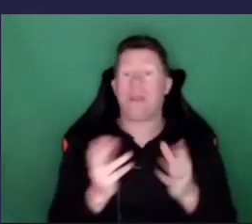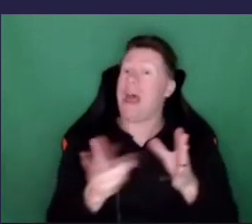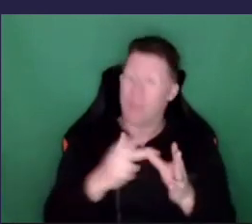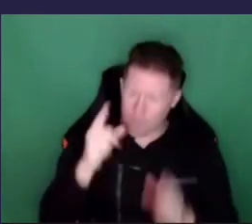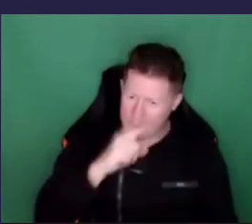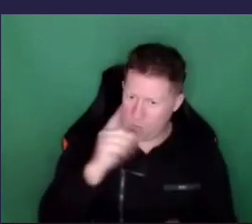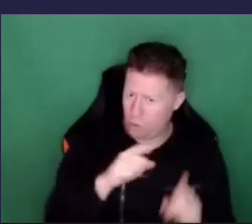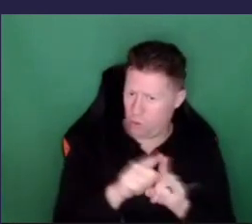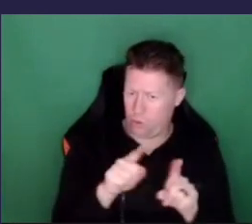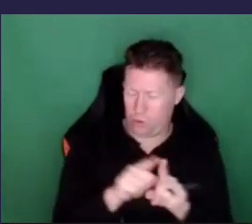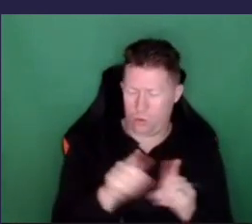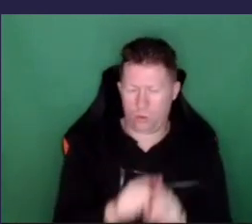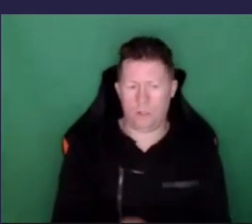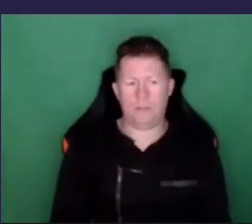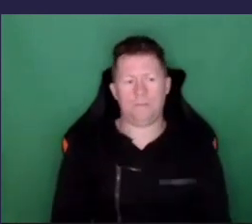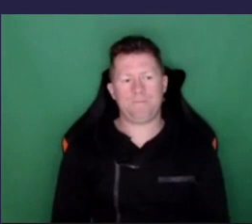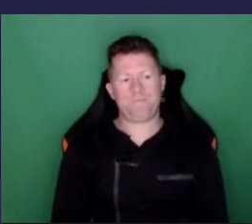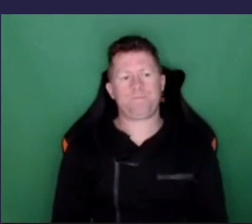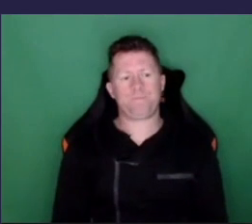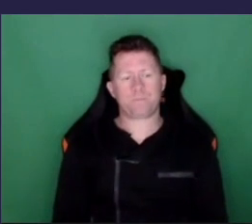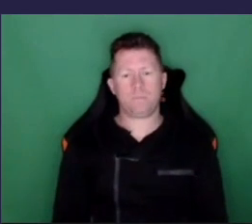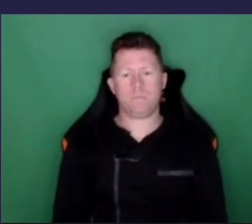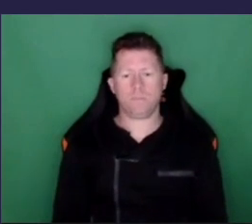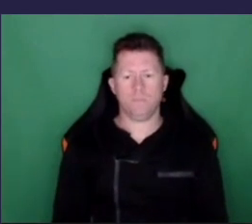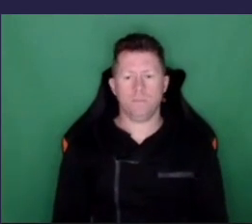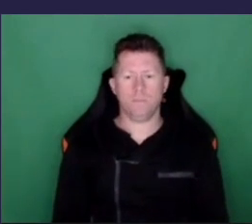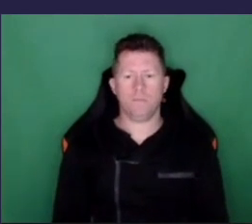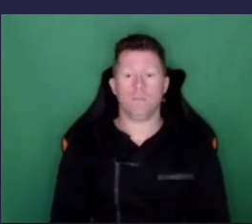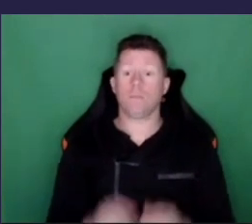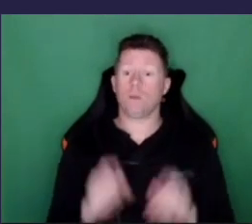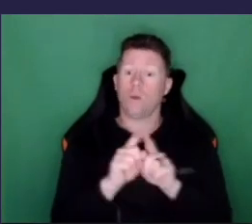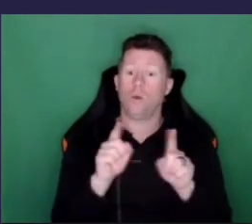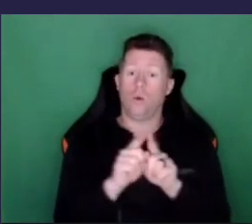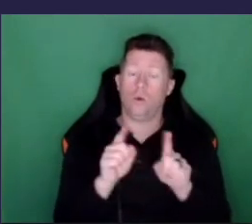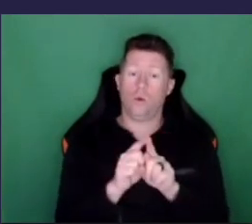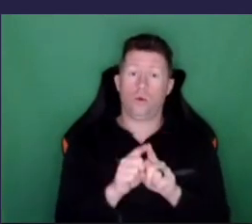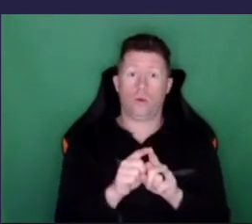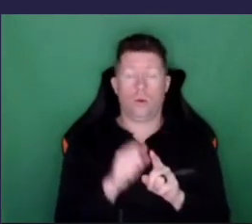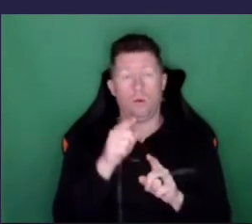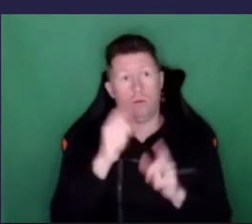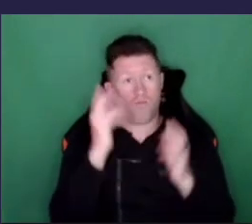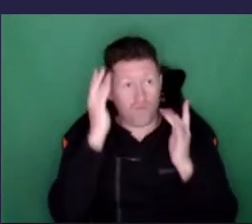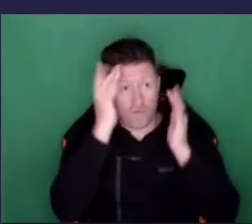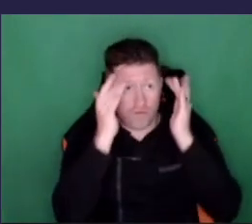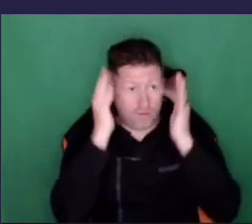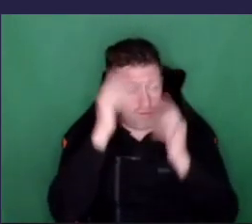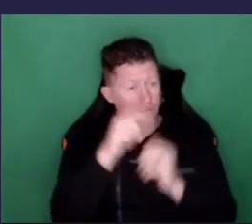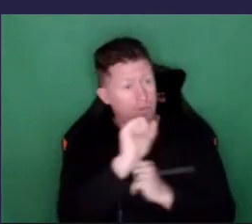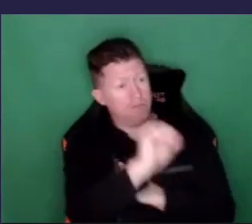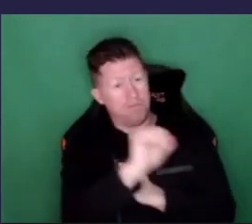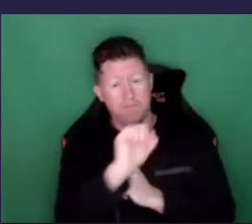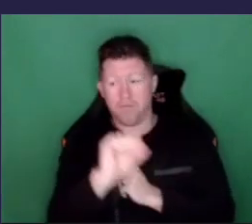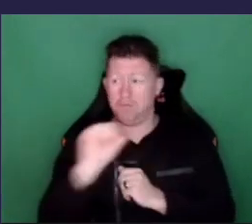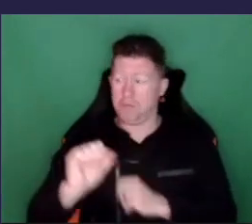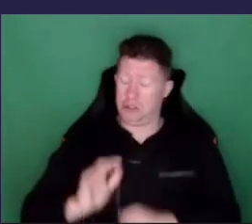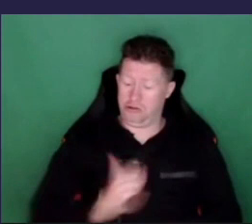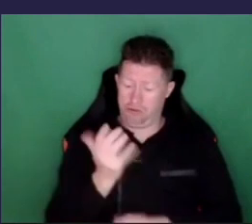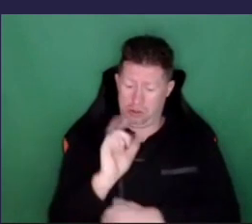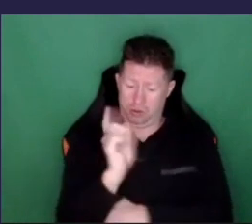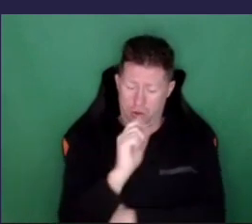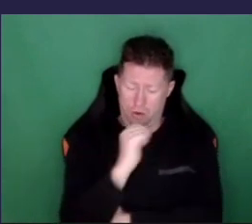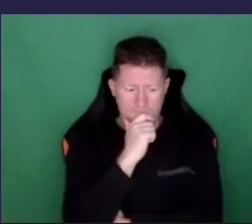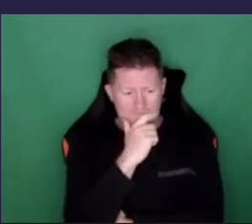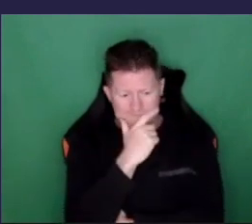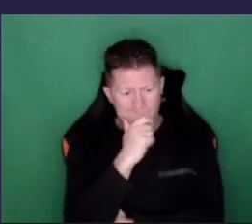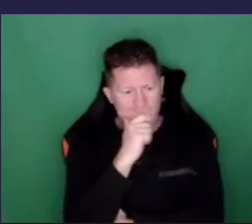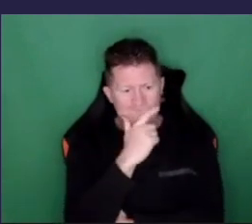thing to consider, if you're not sure what the person might be interested in, is to think about their already